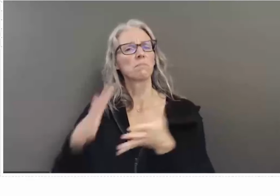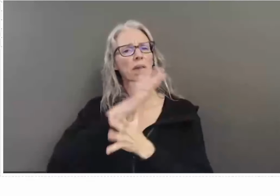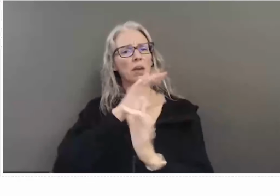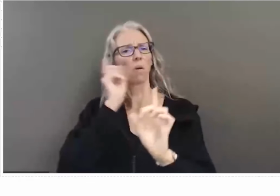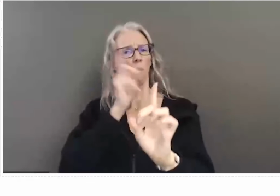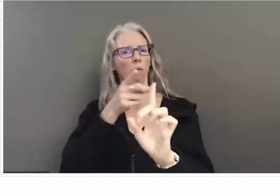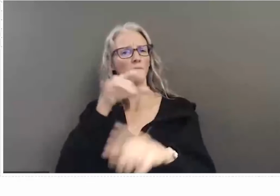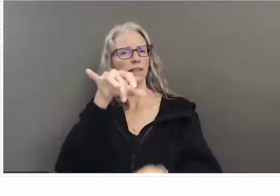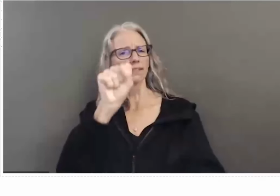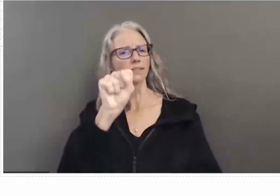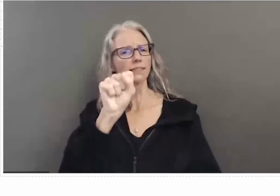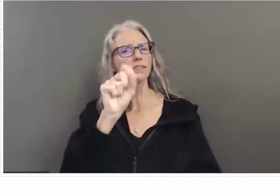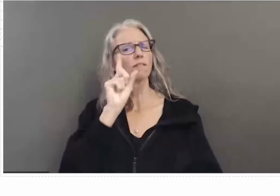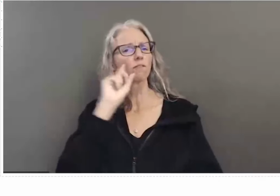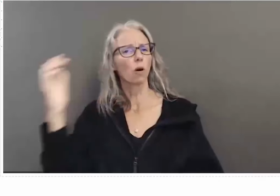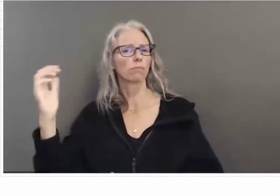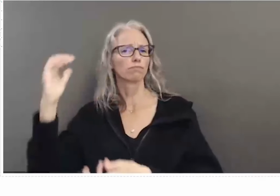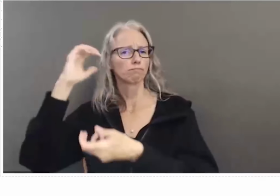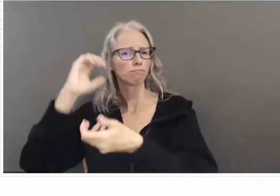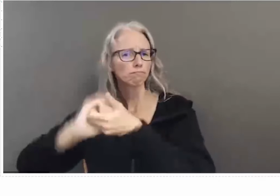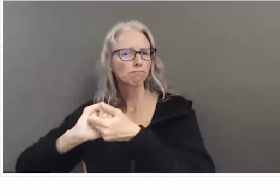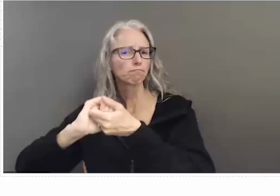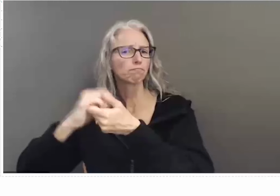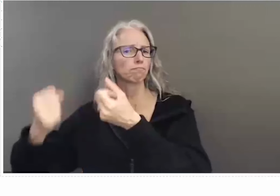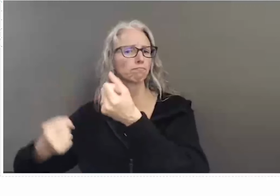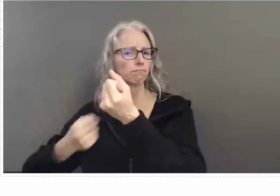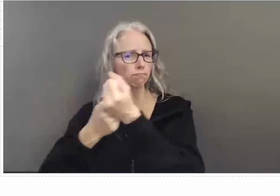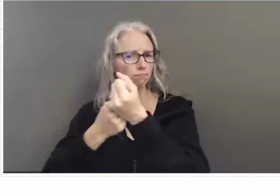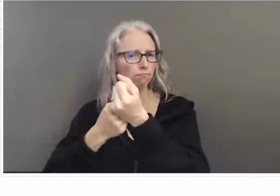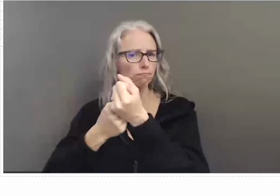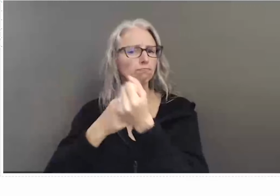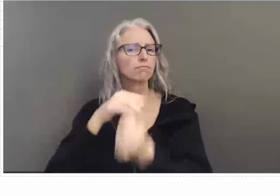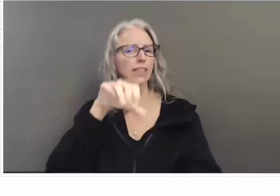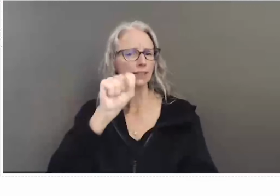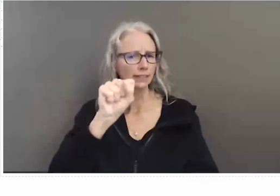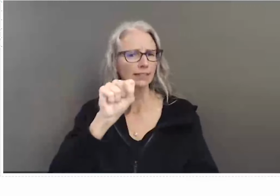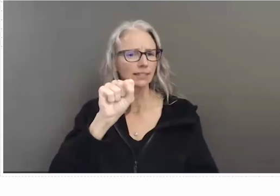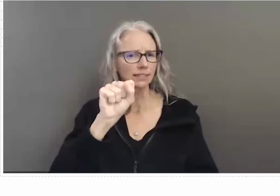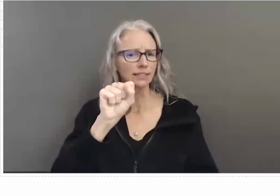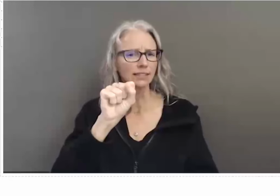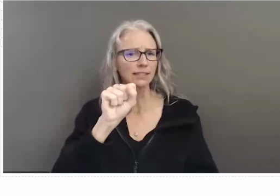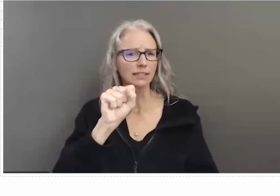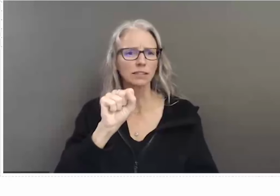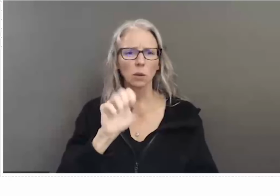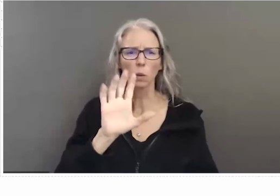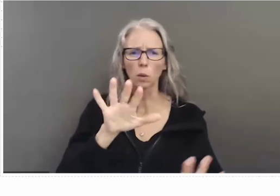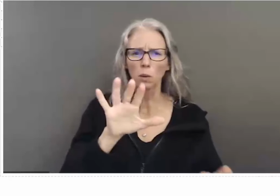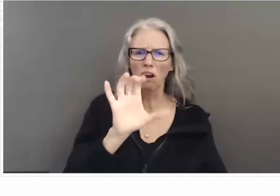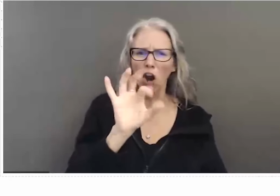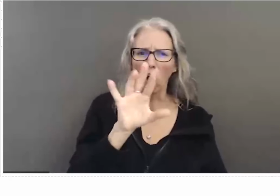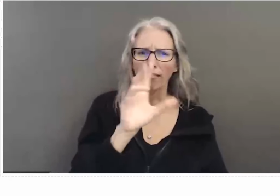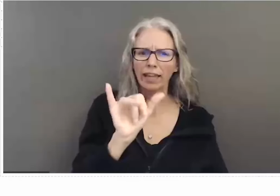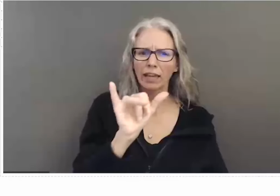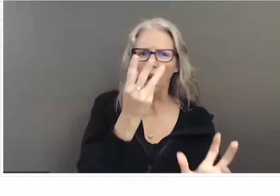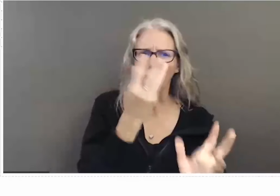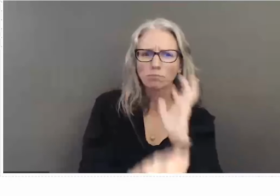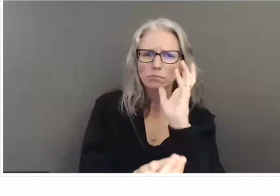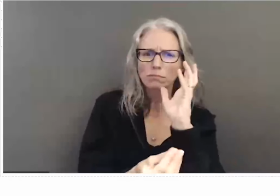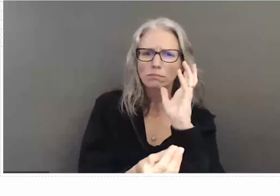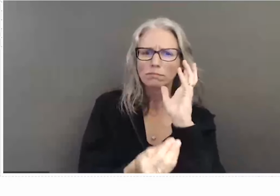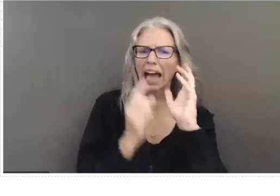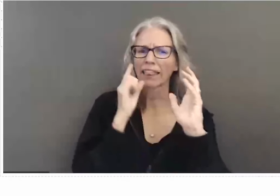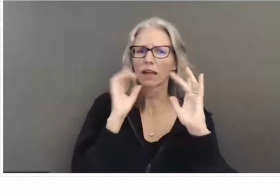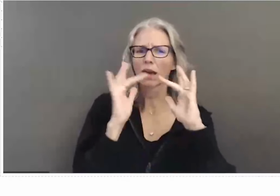comes to partnerships, sponsorships. Looks like Carly has some connection issues and dropped out for 2